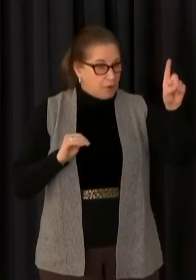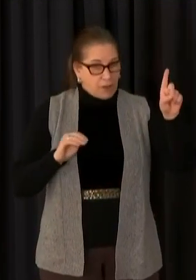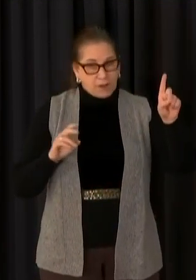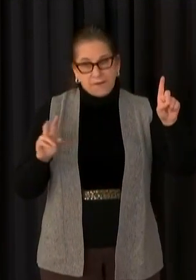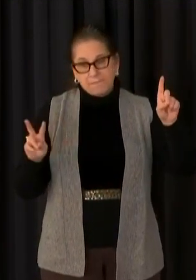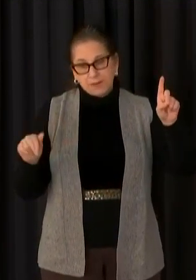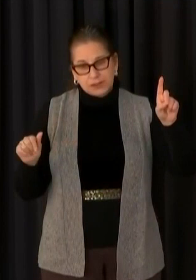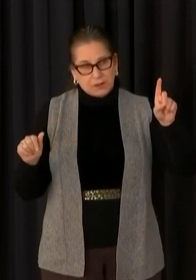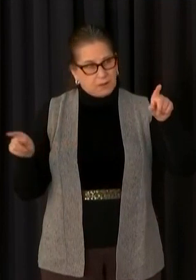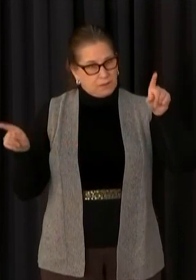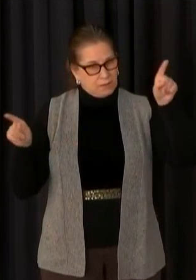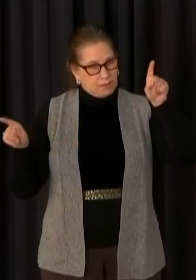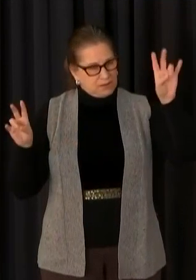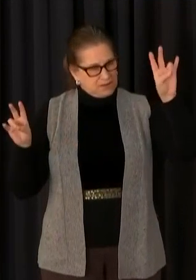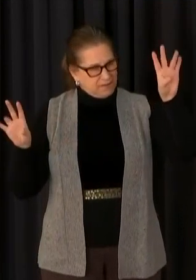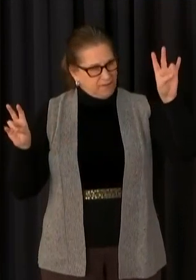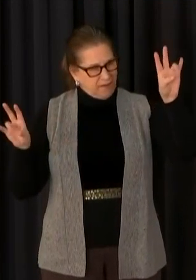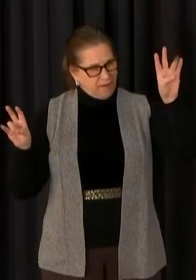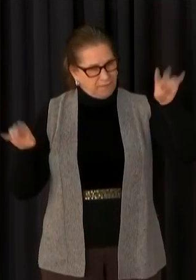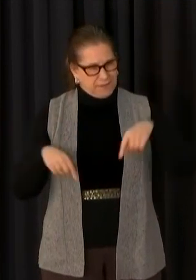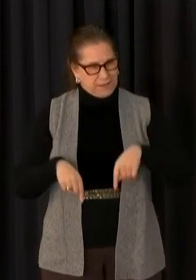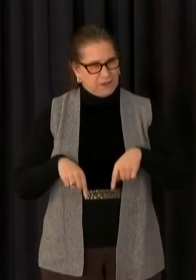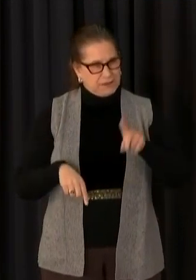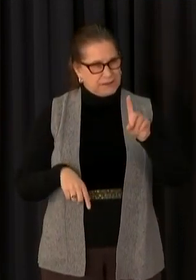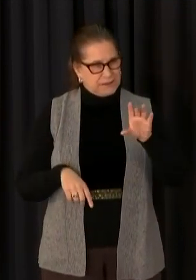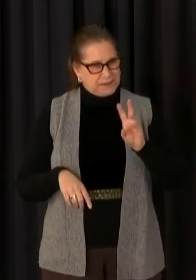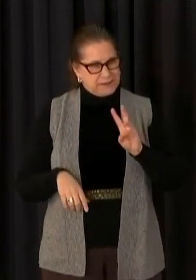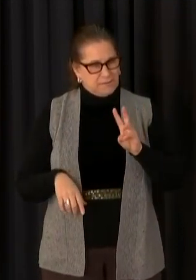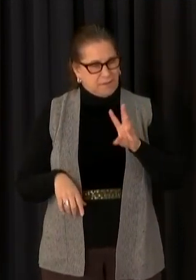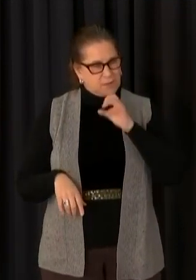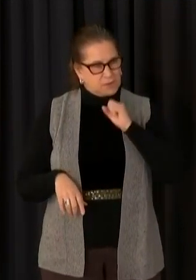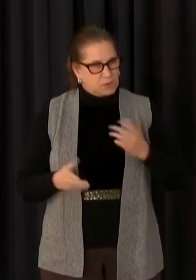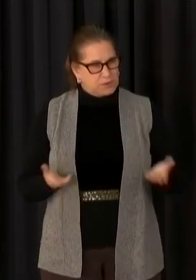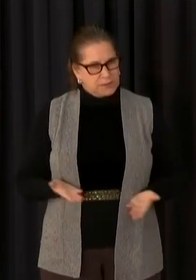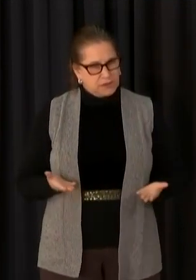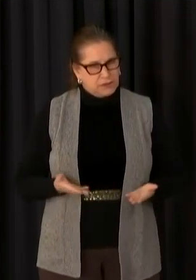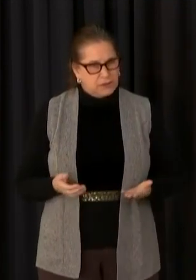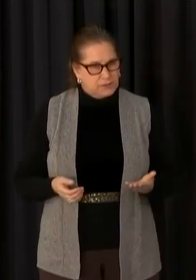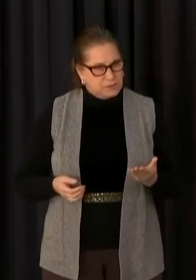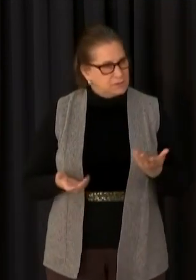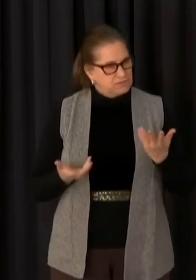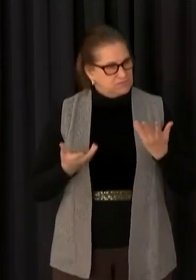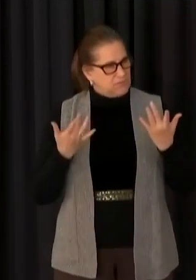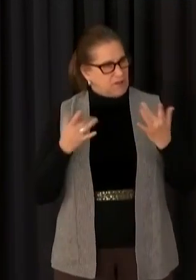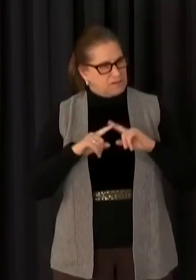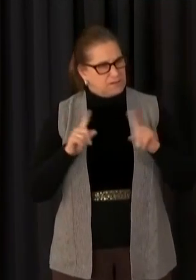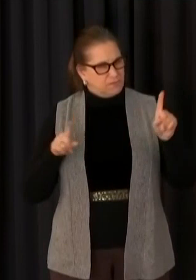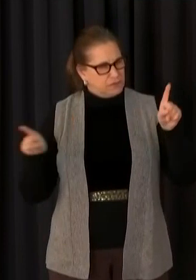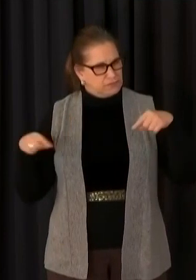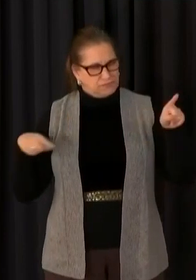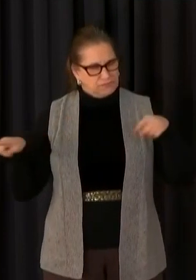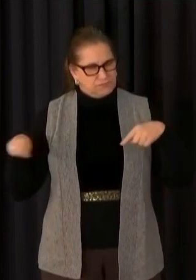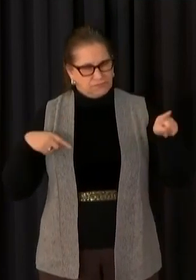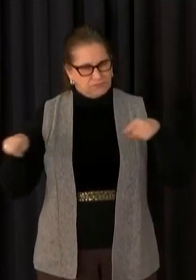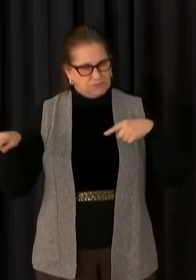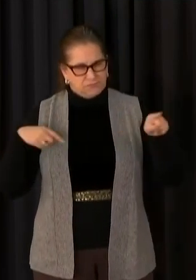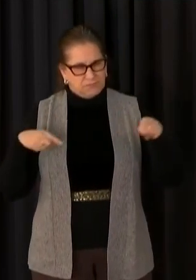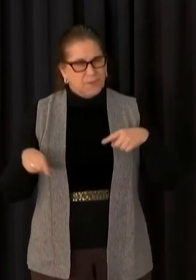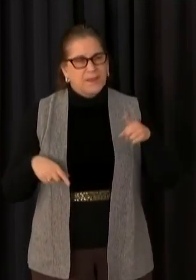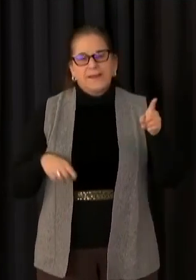older? Sure. So there are a couple things that I think people should know is that there's